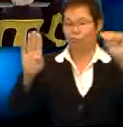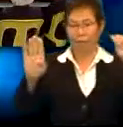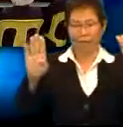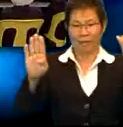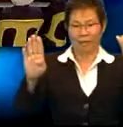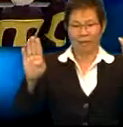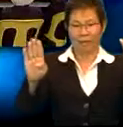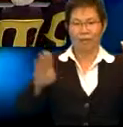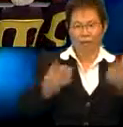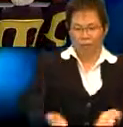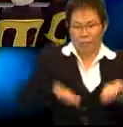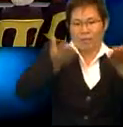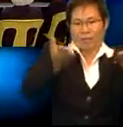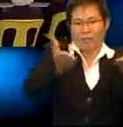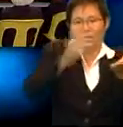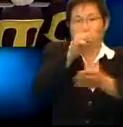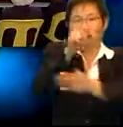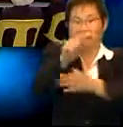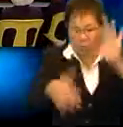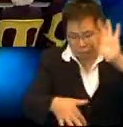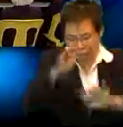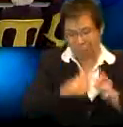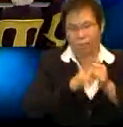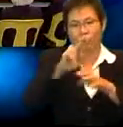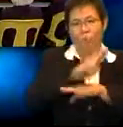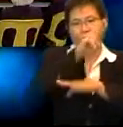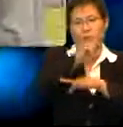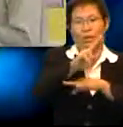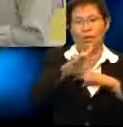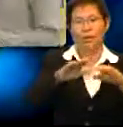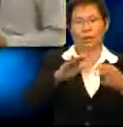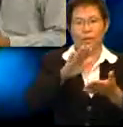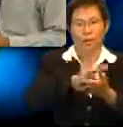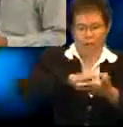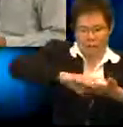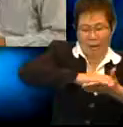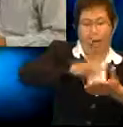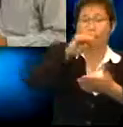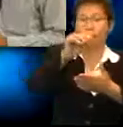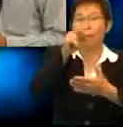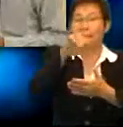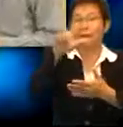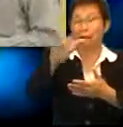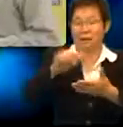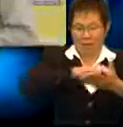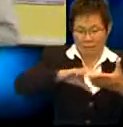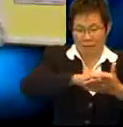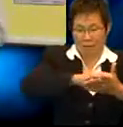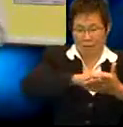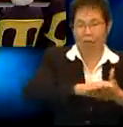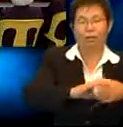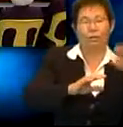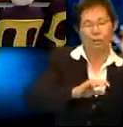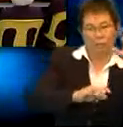B, to present their data, their findings, using manila cards. Whereas